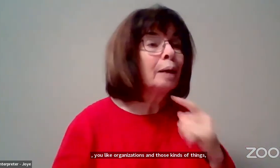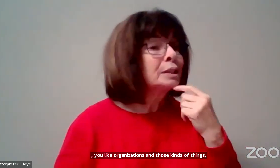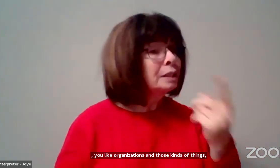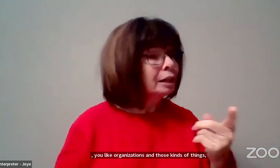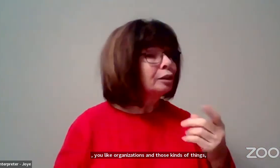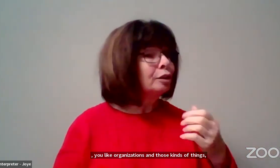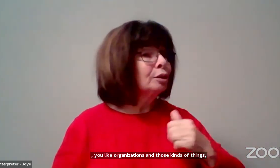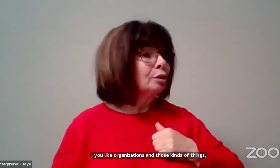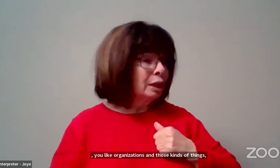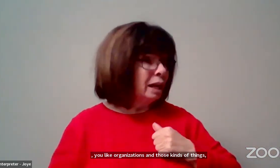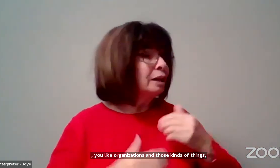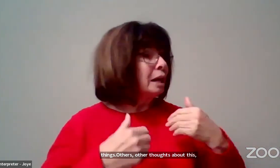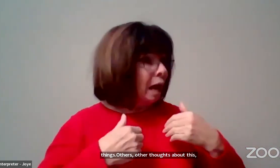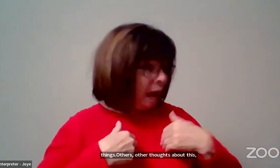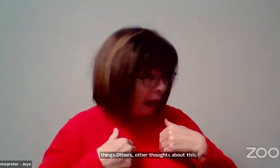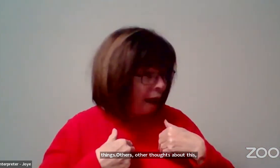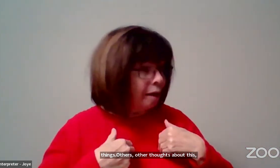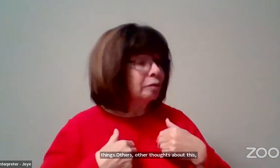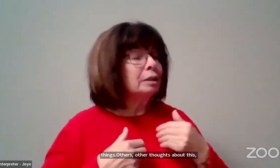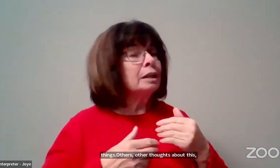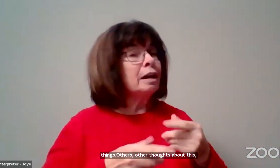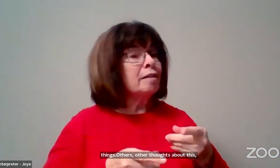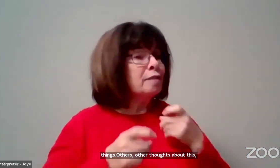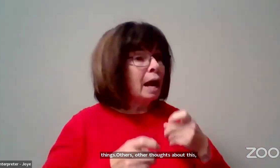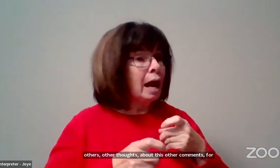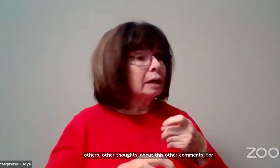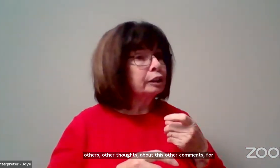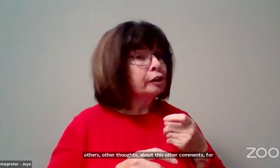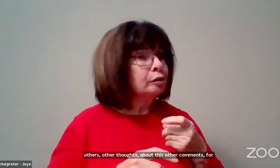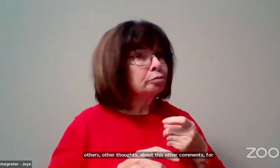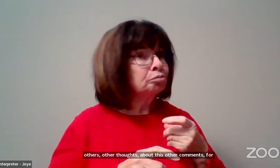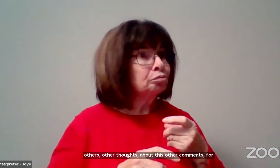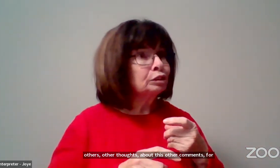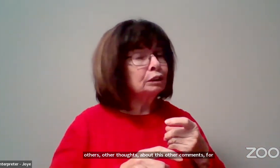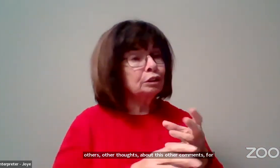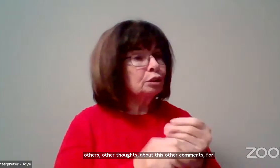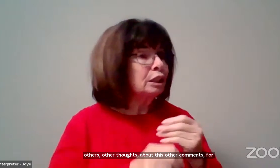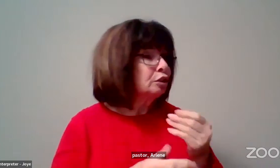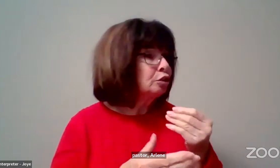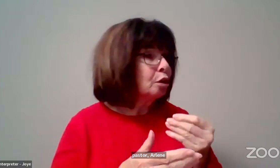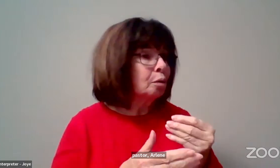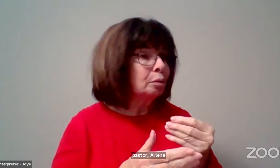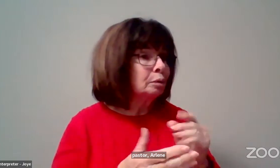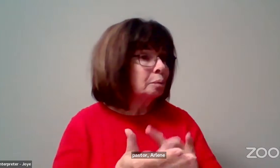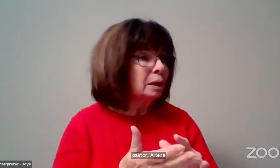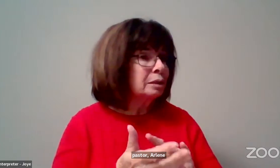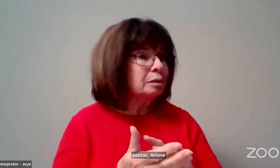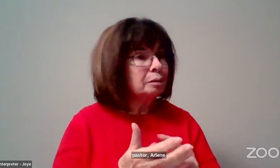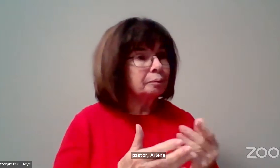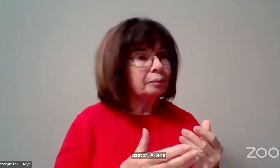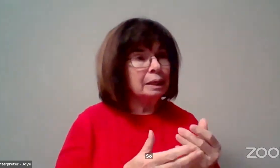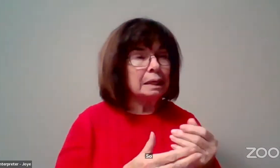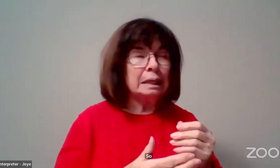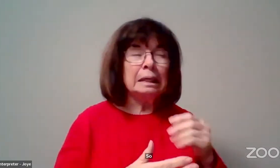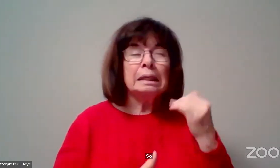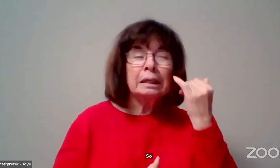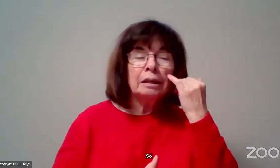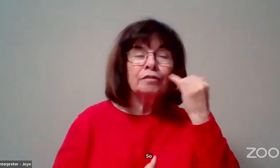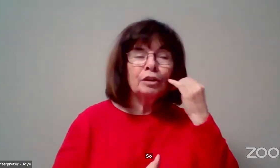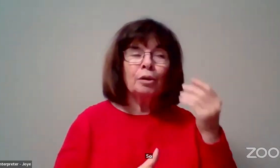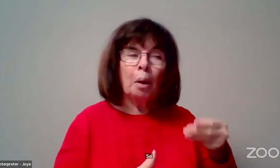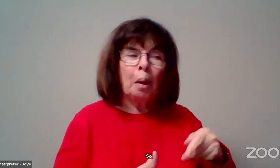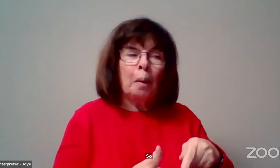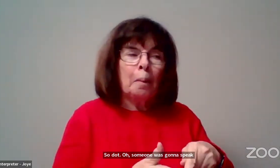have a very fast return rate within a couple of days maximum if you give them a little extra money. Whatever